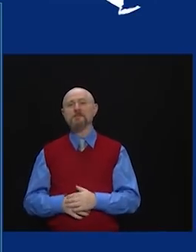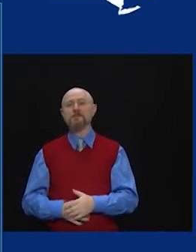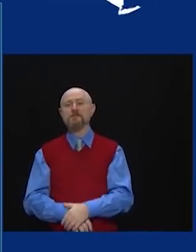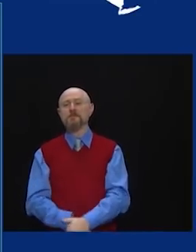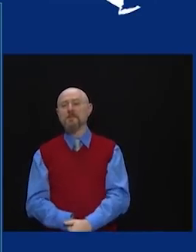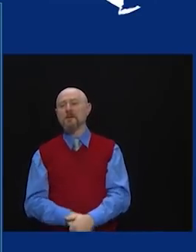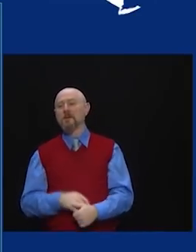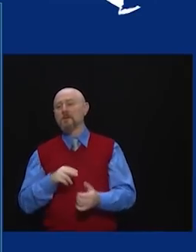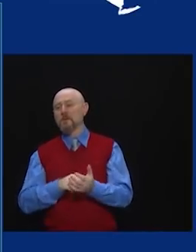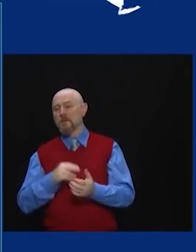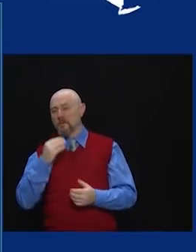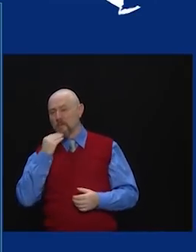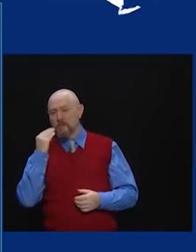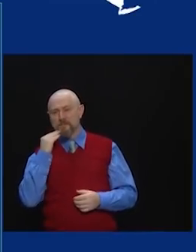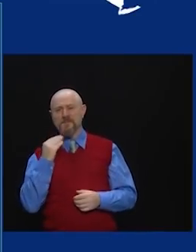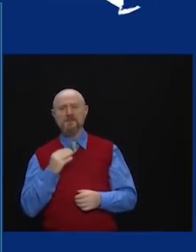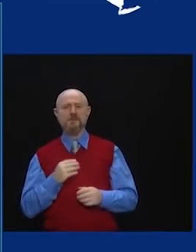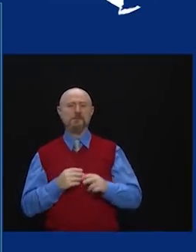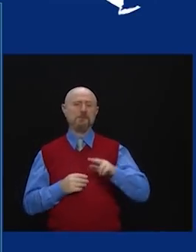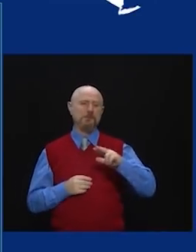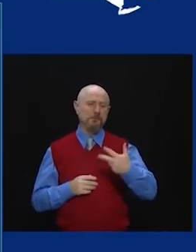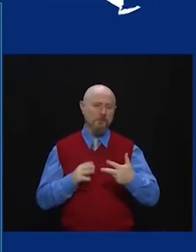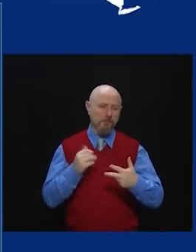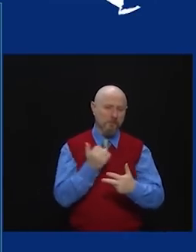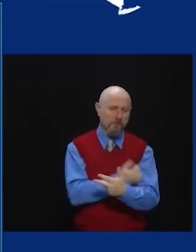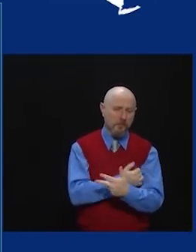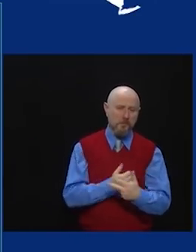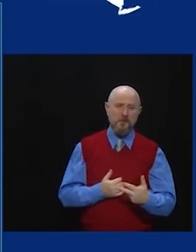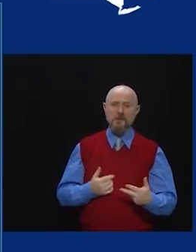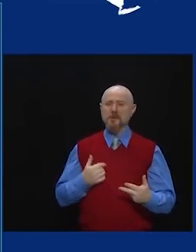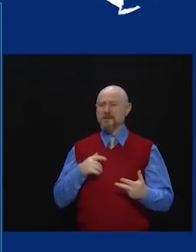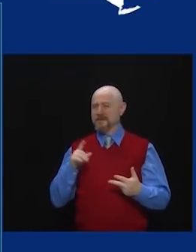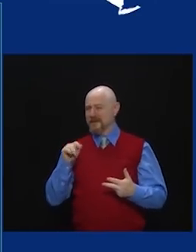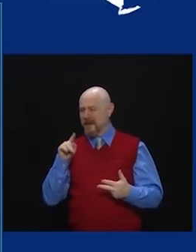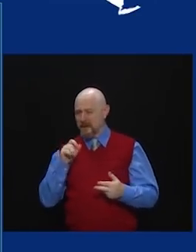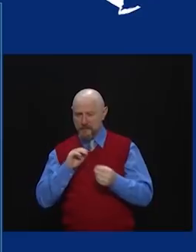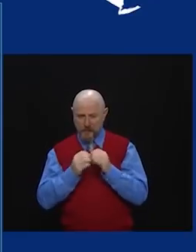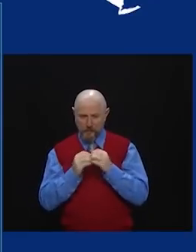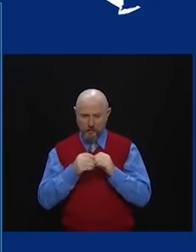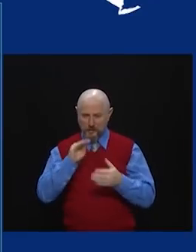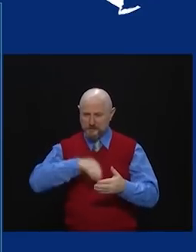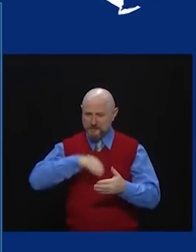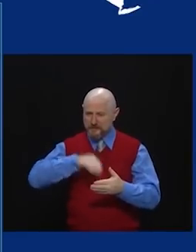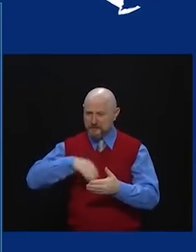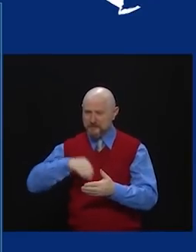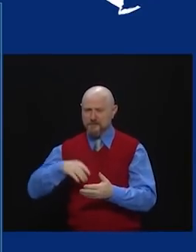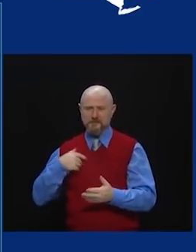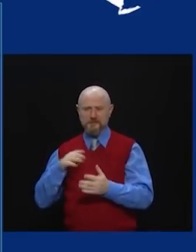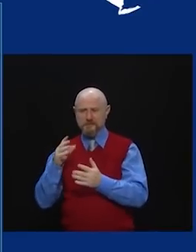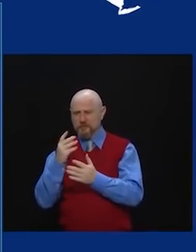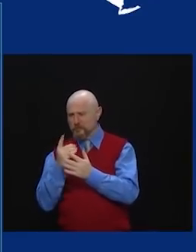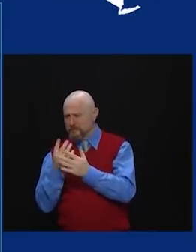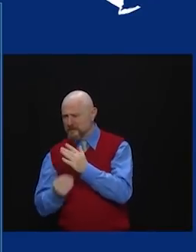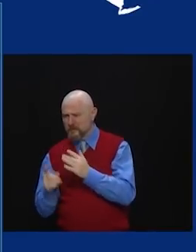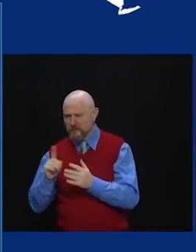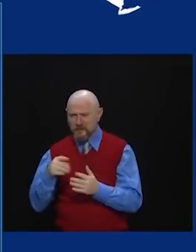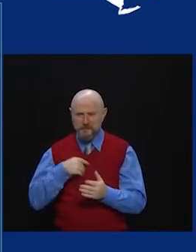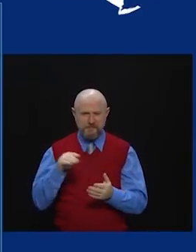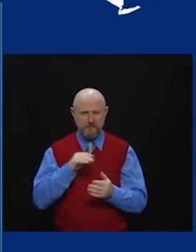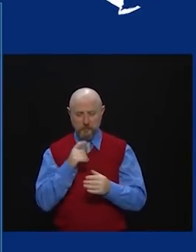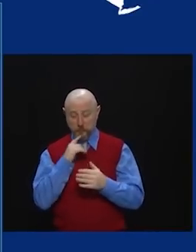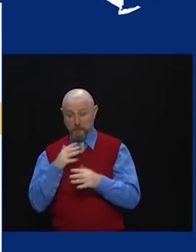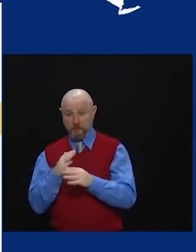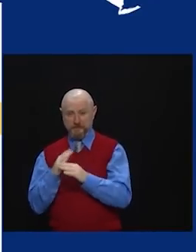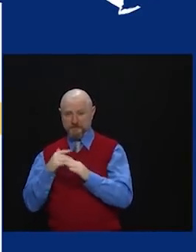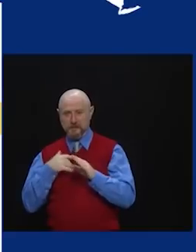found the gaps, collecting data, and making sure that all that data is shared. So we're trying to overcome all the barriers. Again, a lot of it's just permission, and